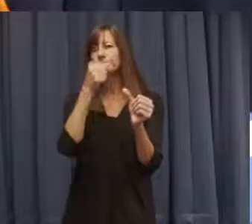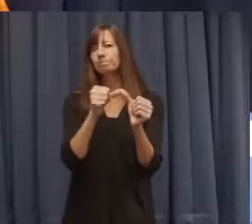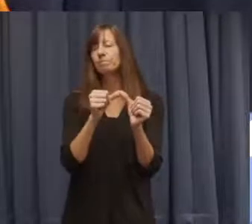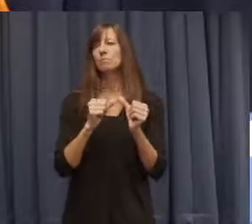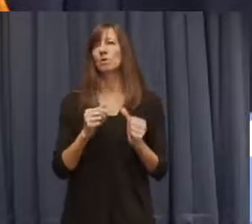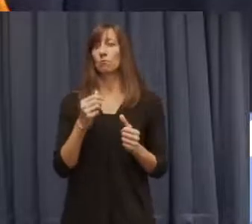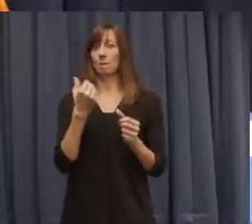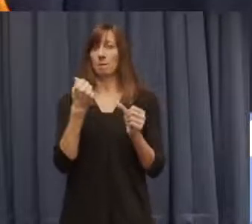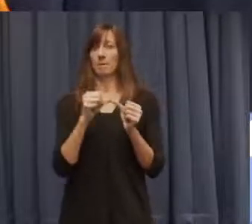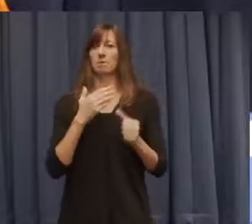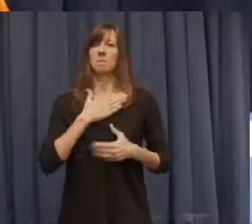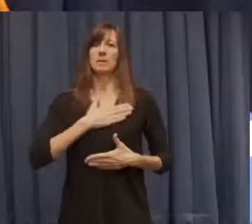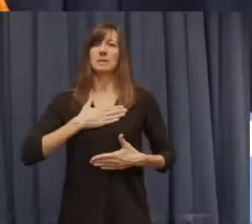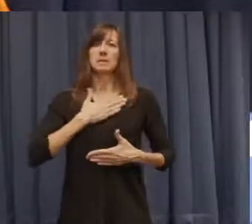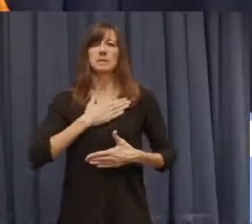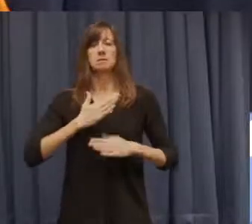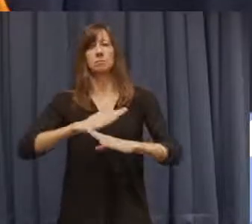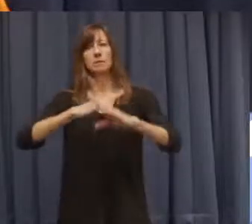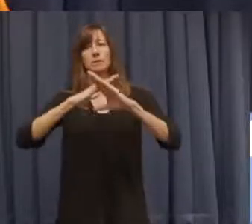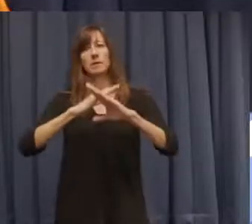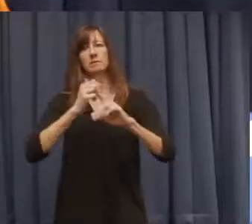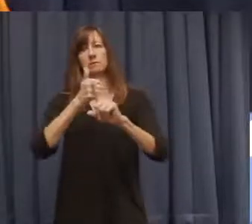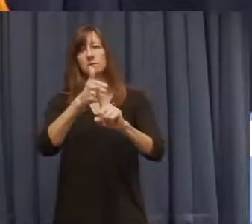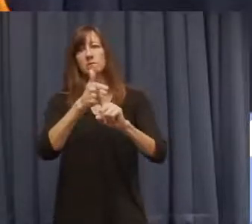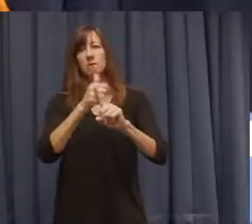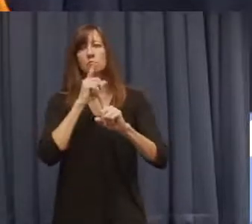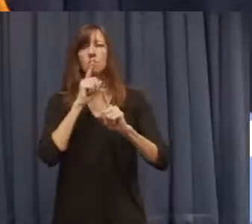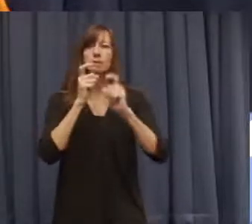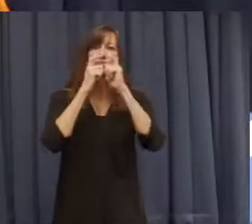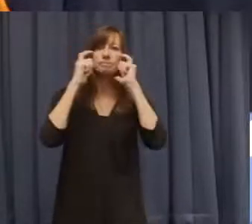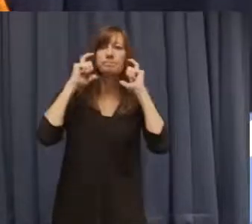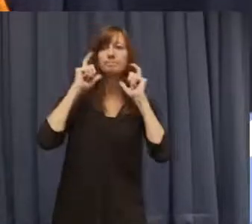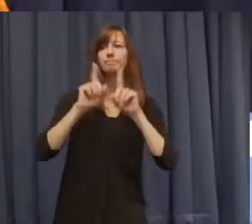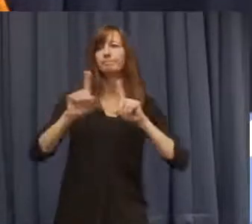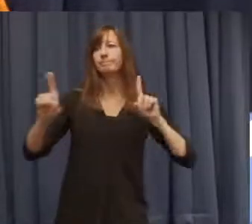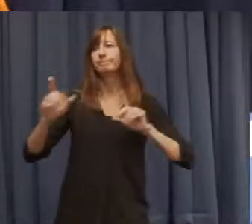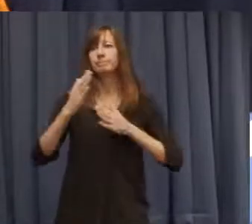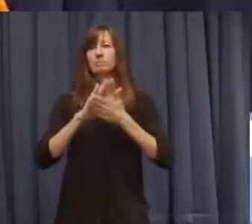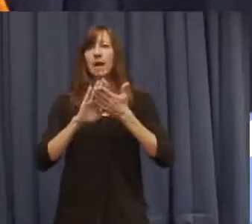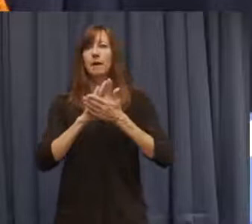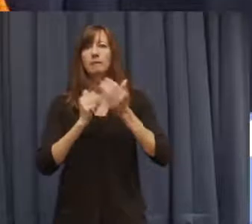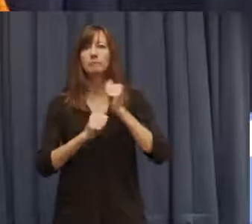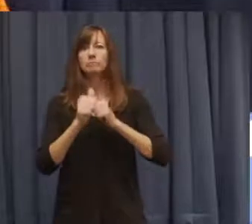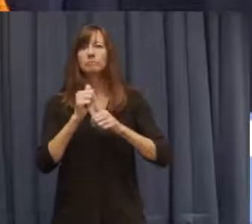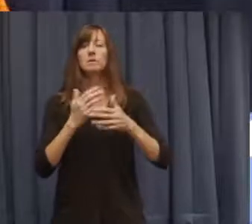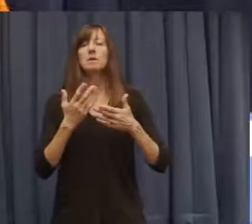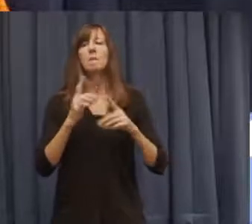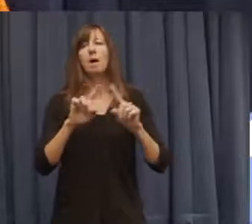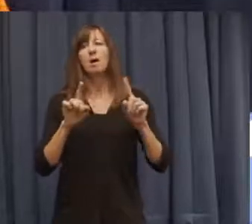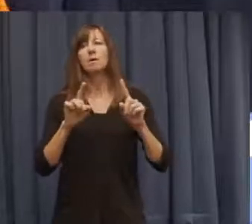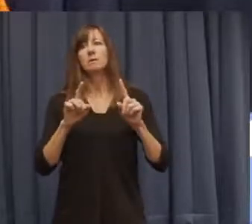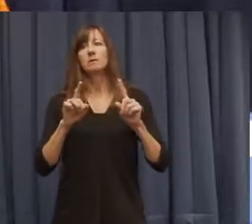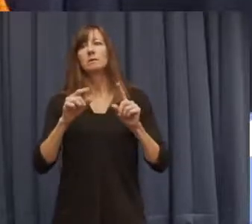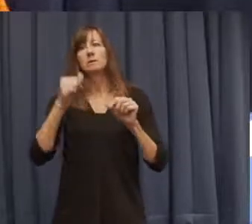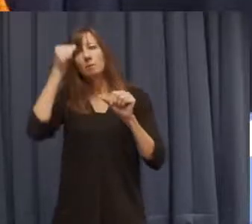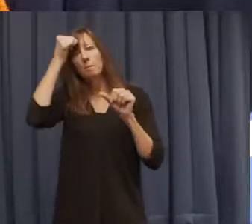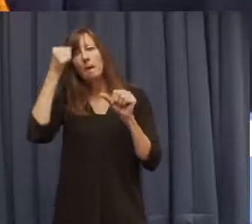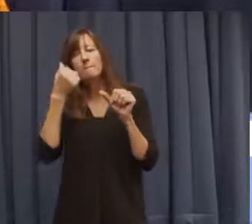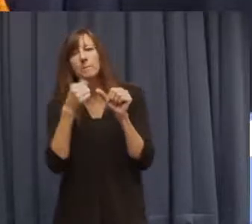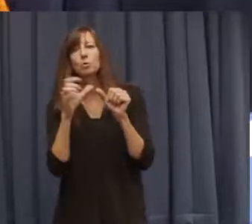up, but also feeling empowered to ourselves and with our families and our friends remind each